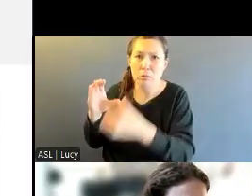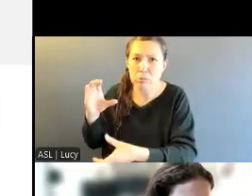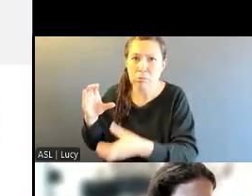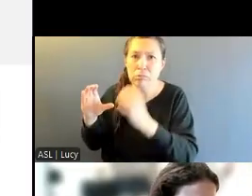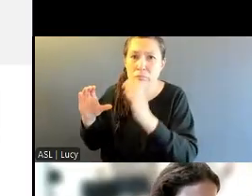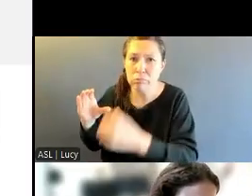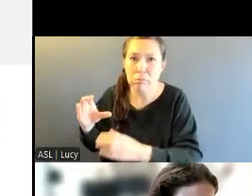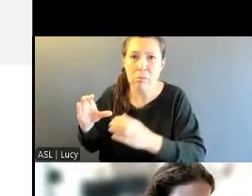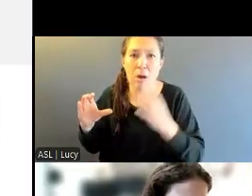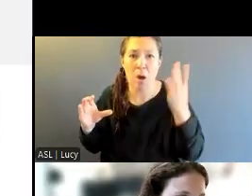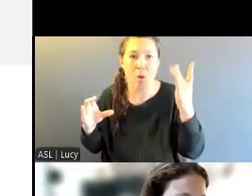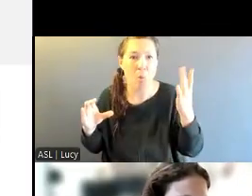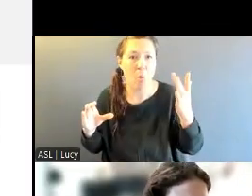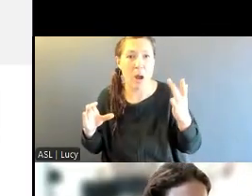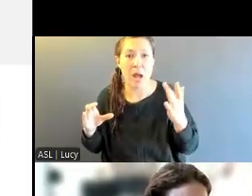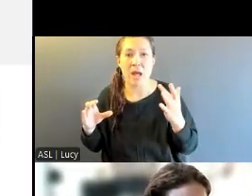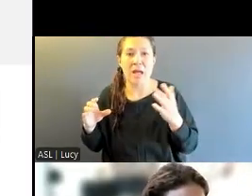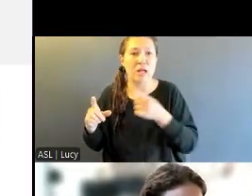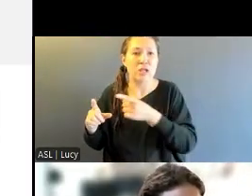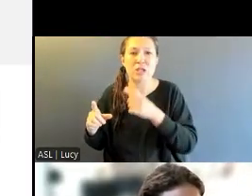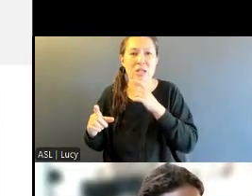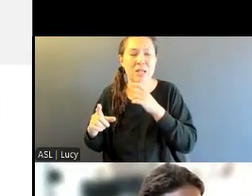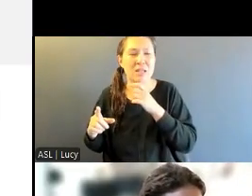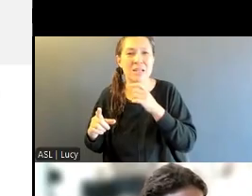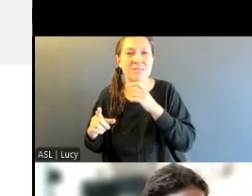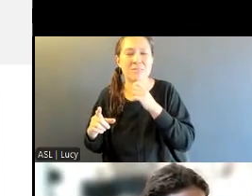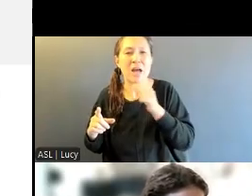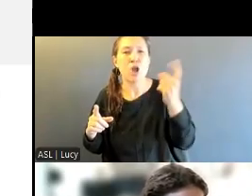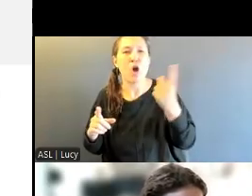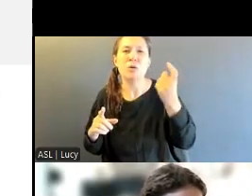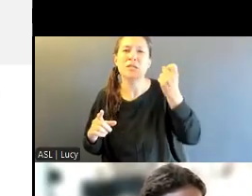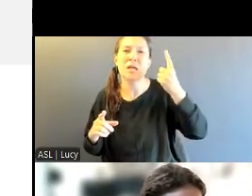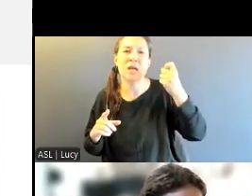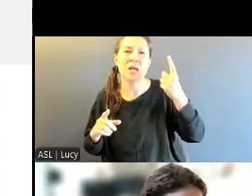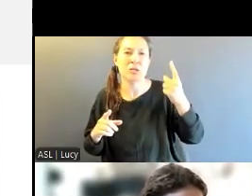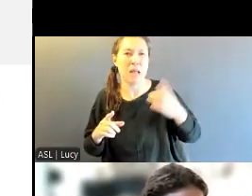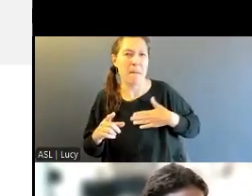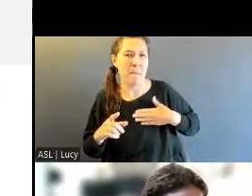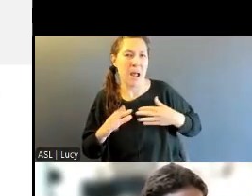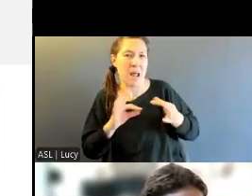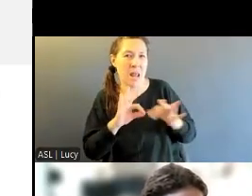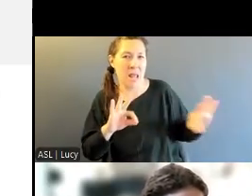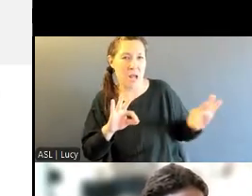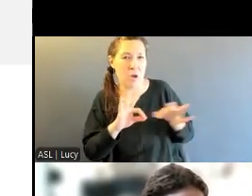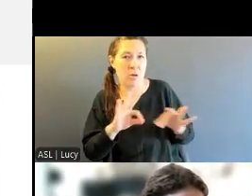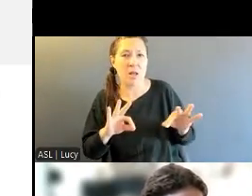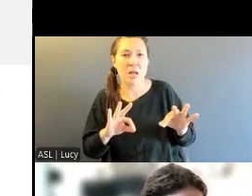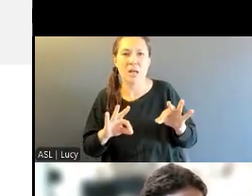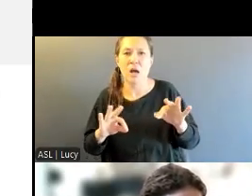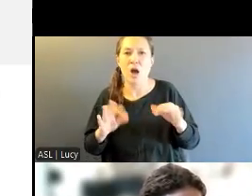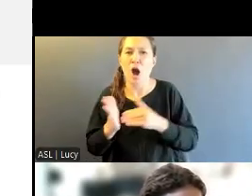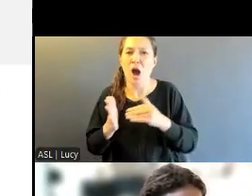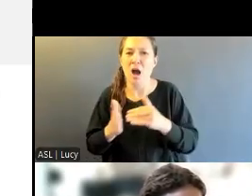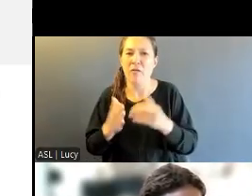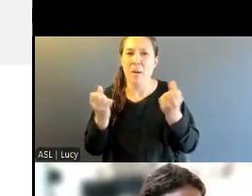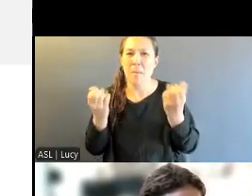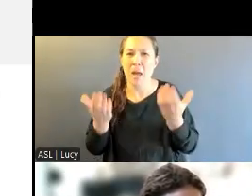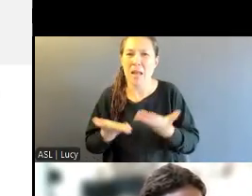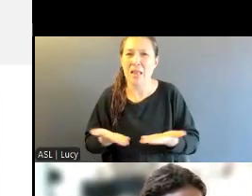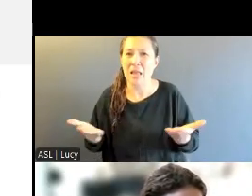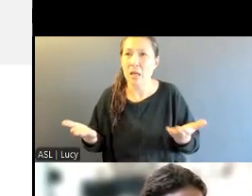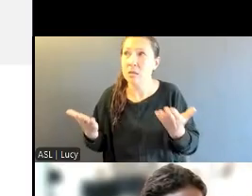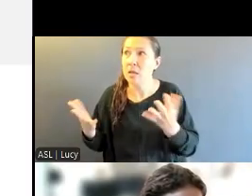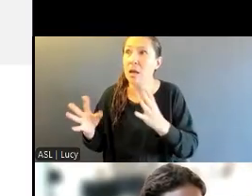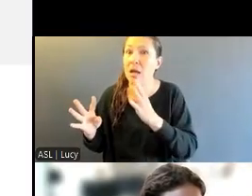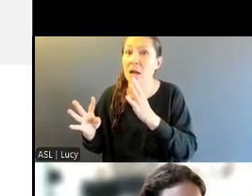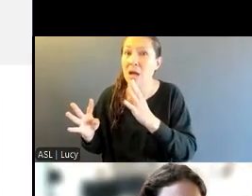because it must be translated, you know? So there are many things you want to talk about, but you have to wait for the translation, and then